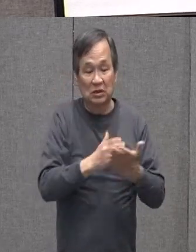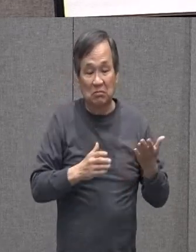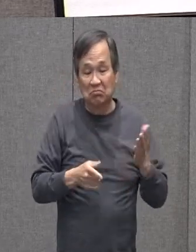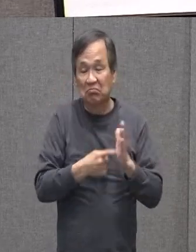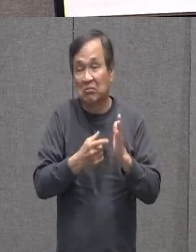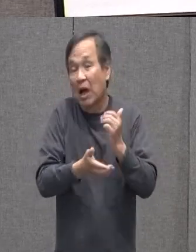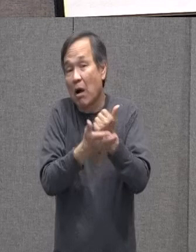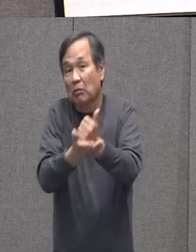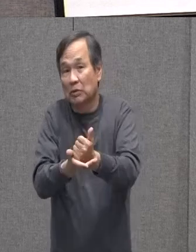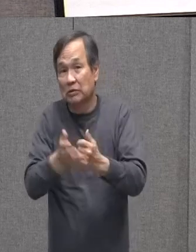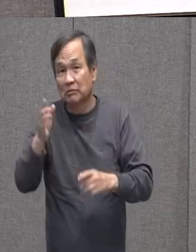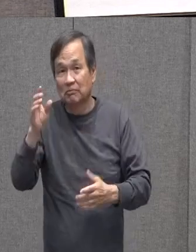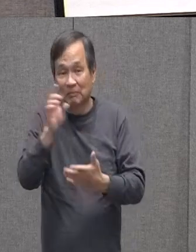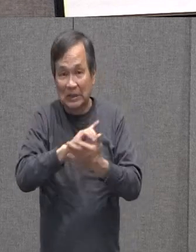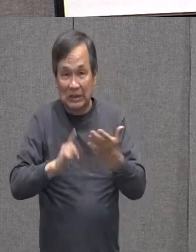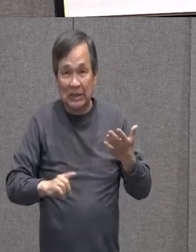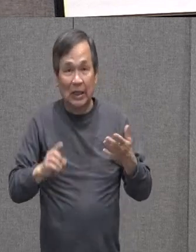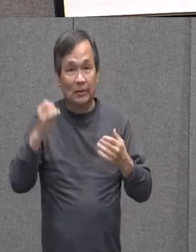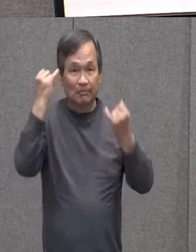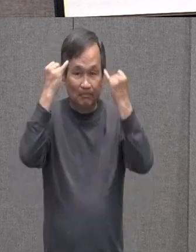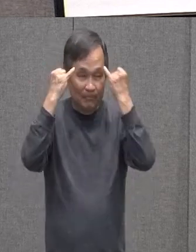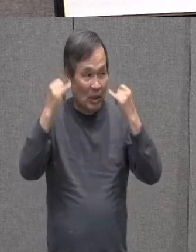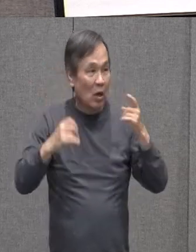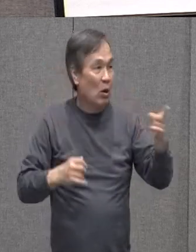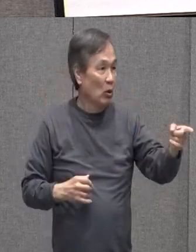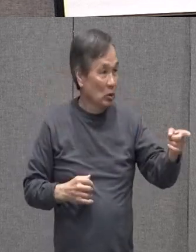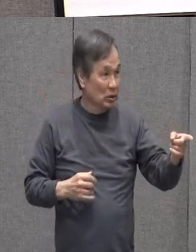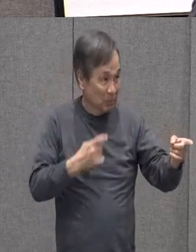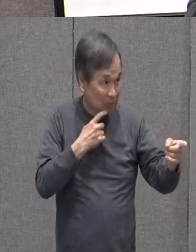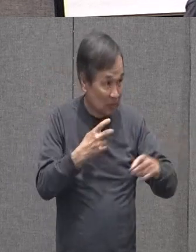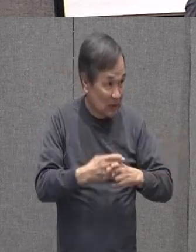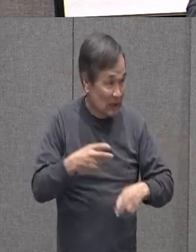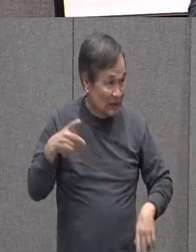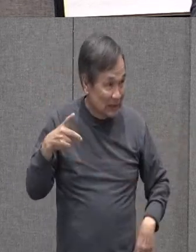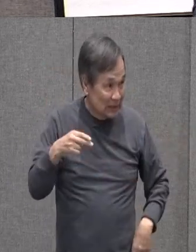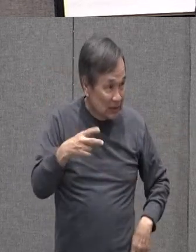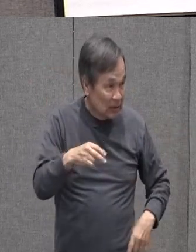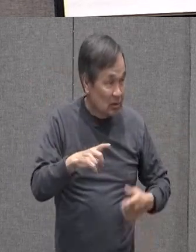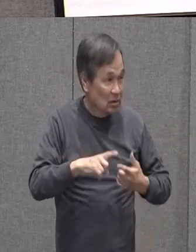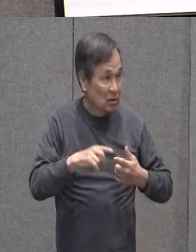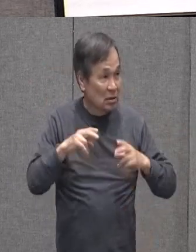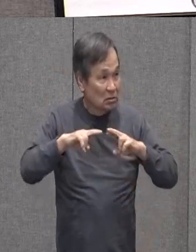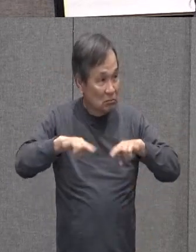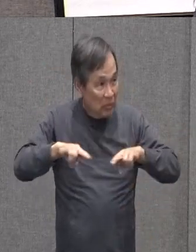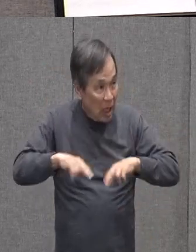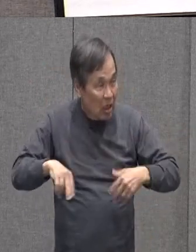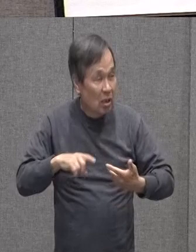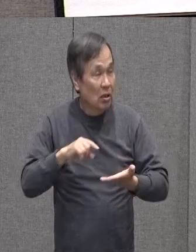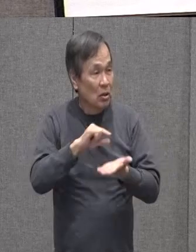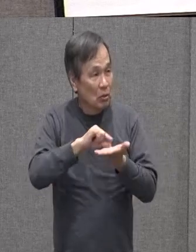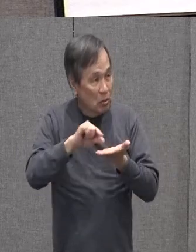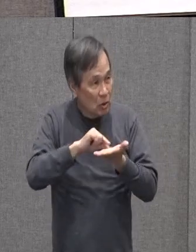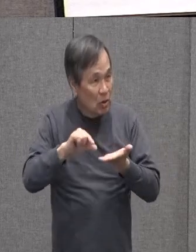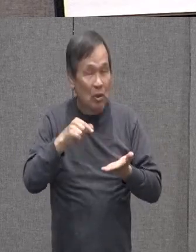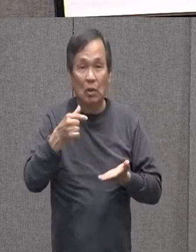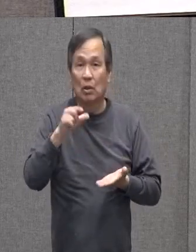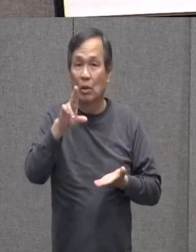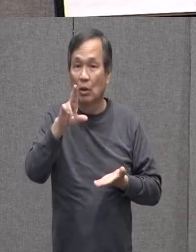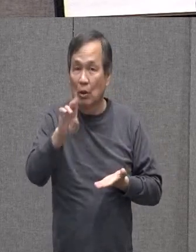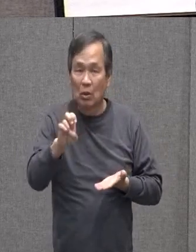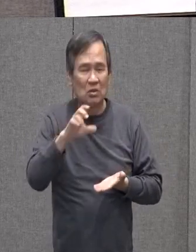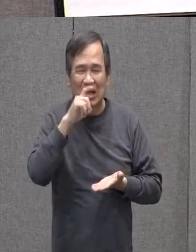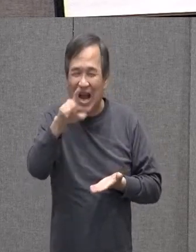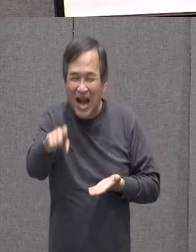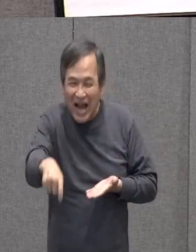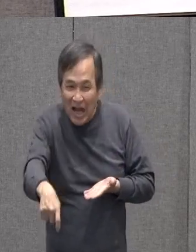today. Scissors. Scissors would be the other thing, tape and or glue. But you might not need that at all. If you're just